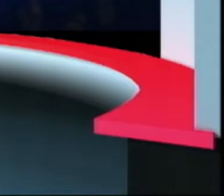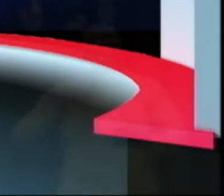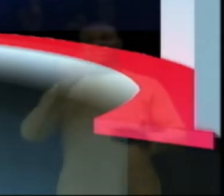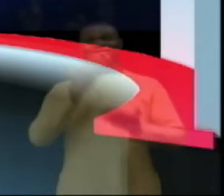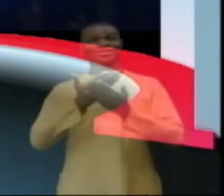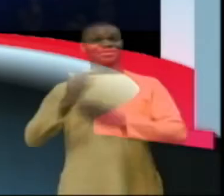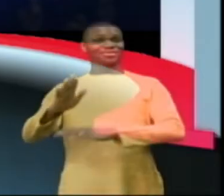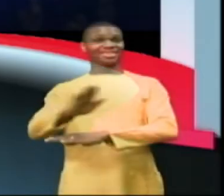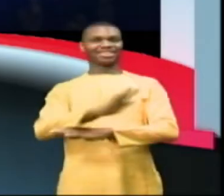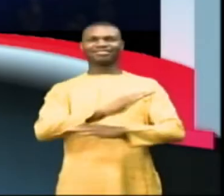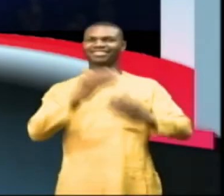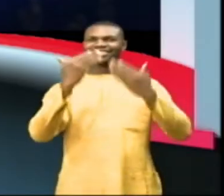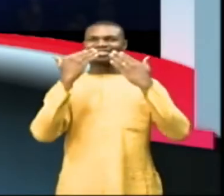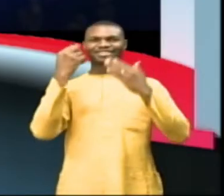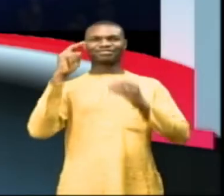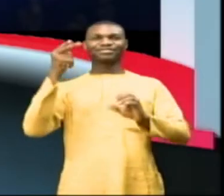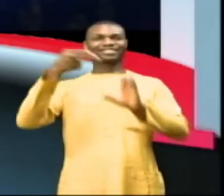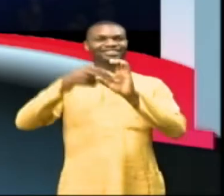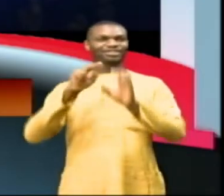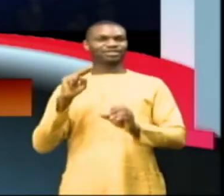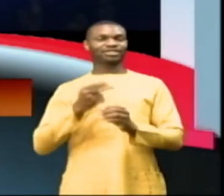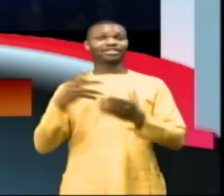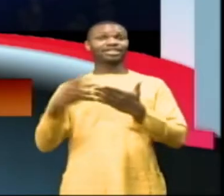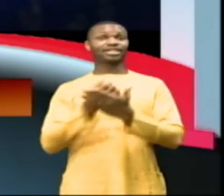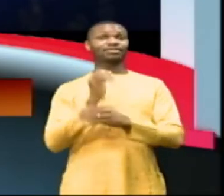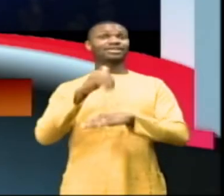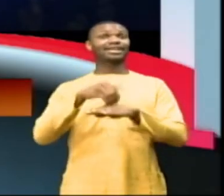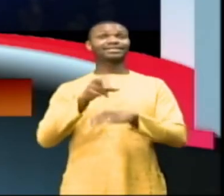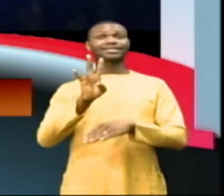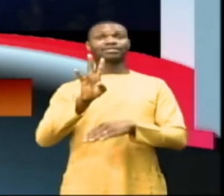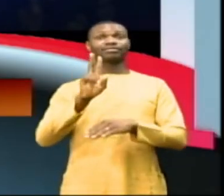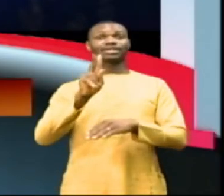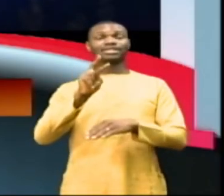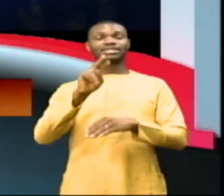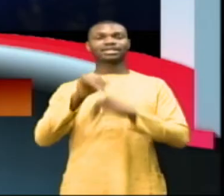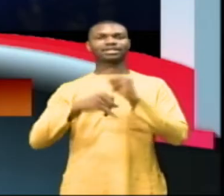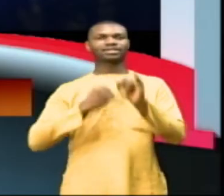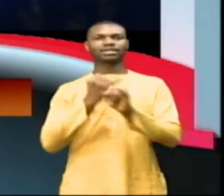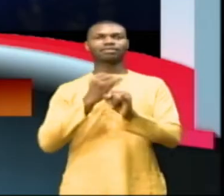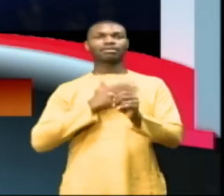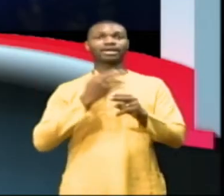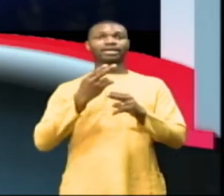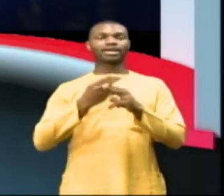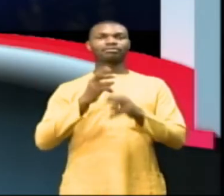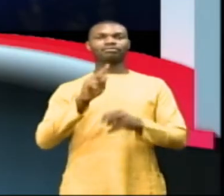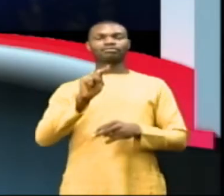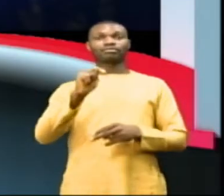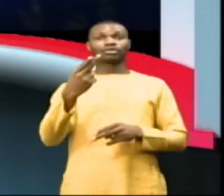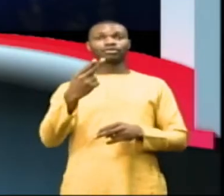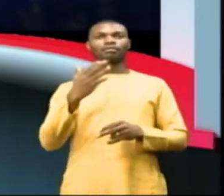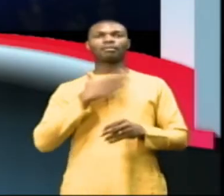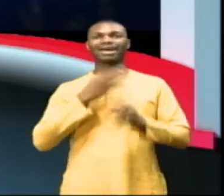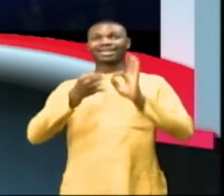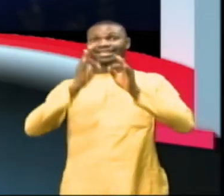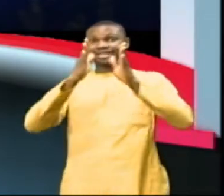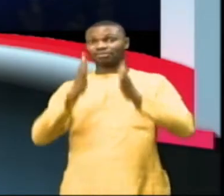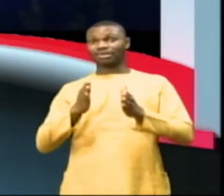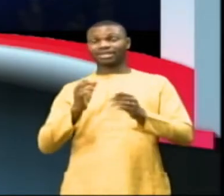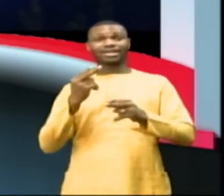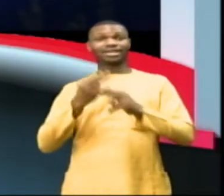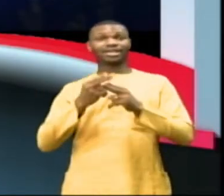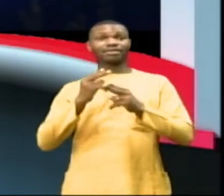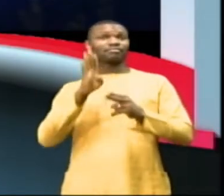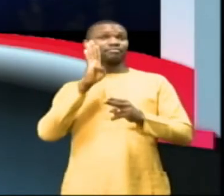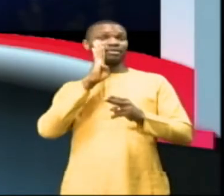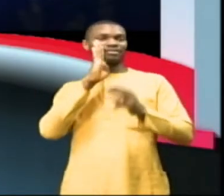Good evening. Thanks for joining us. This is the news at 7 on NTA International. I'm Ruth Aguele and my sign language interpreter is